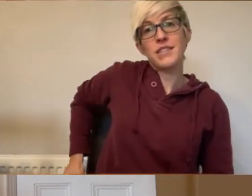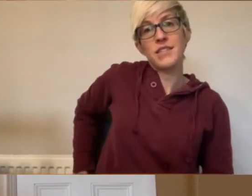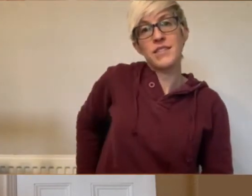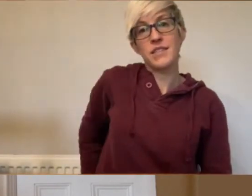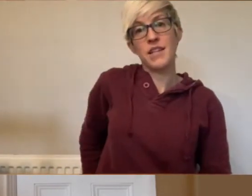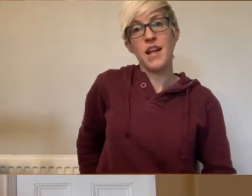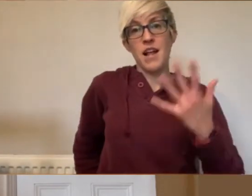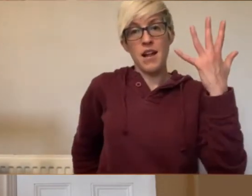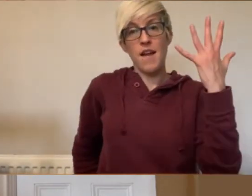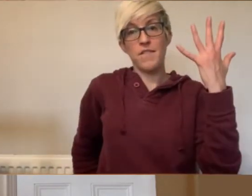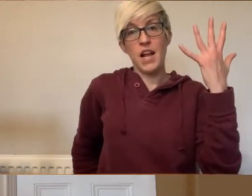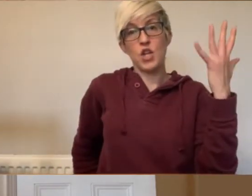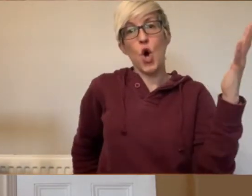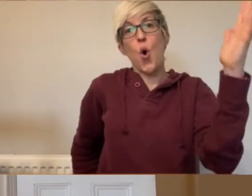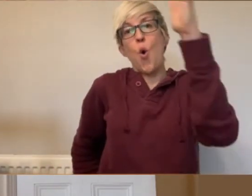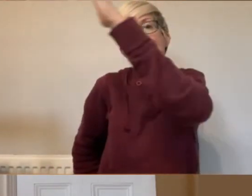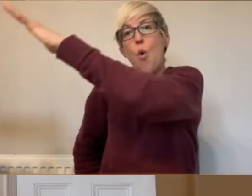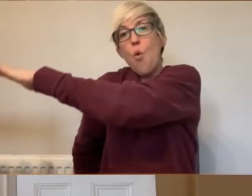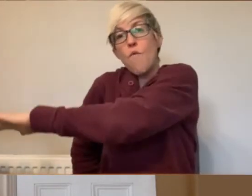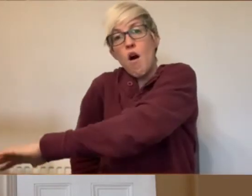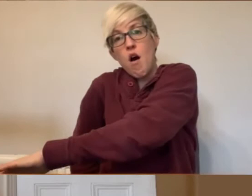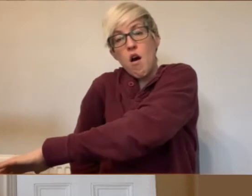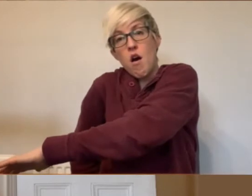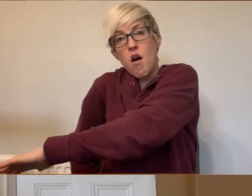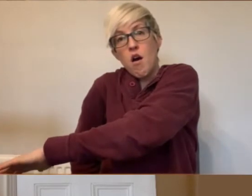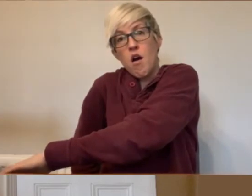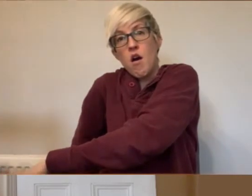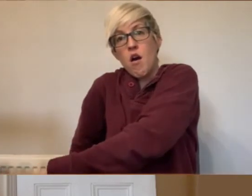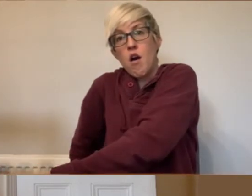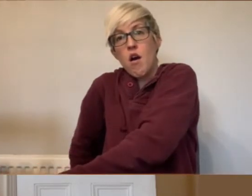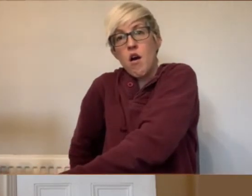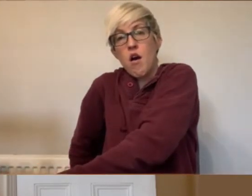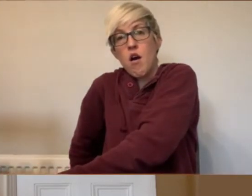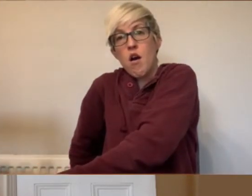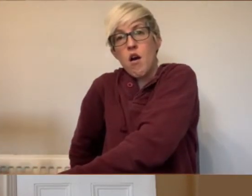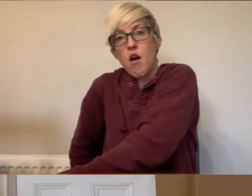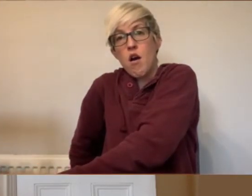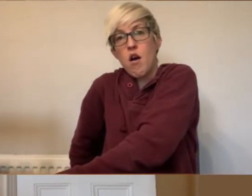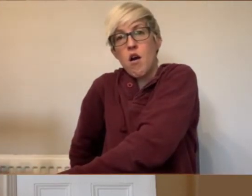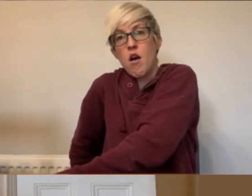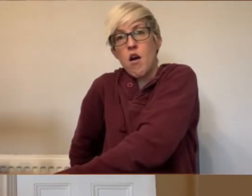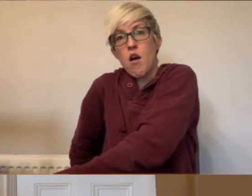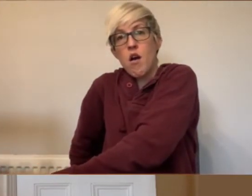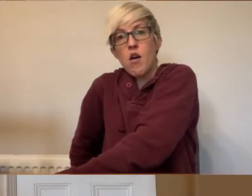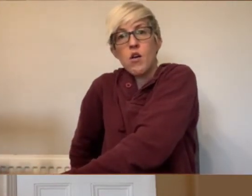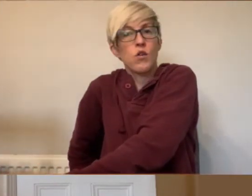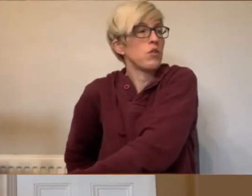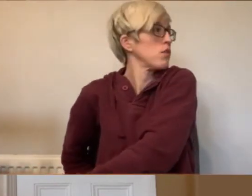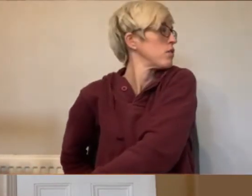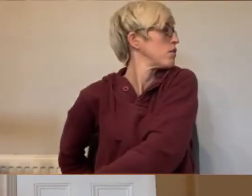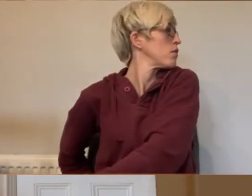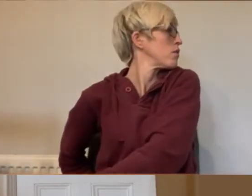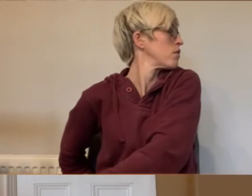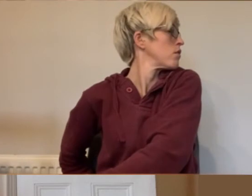we're going to take the left hand over to the opposite knee and we're going to look over the right shoulder. So we're going into